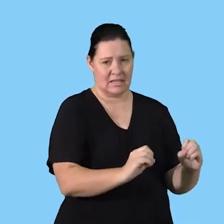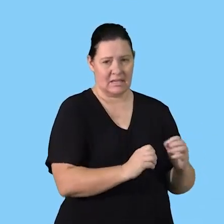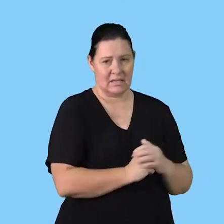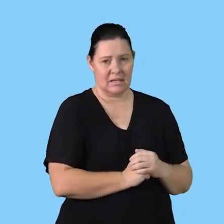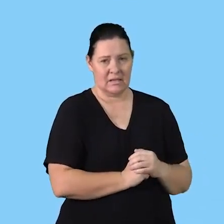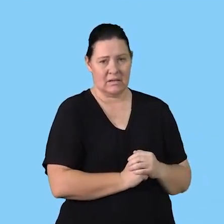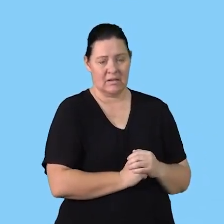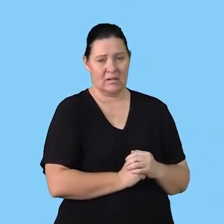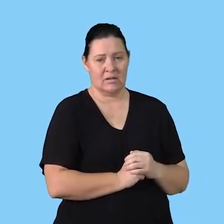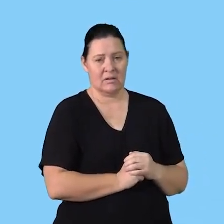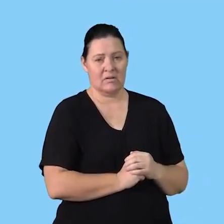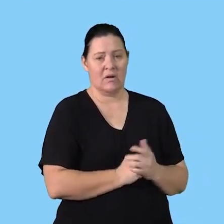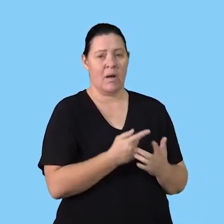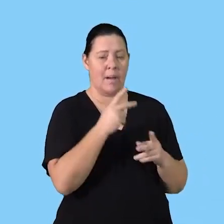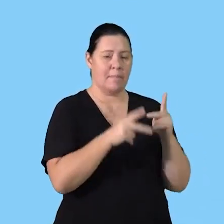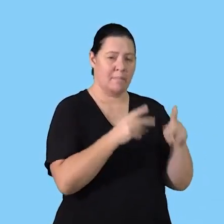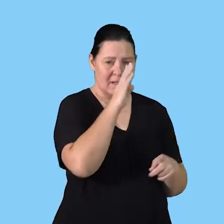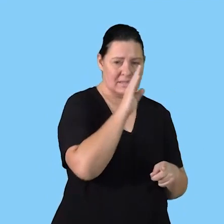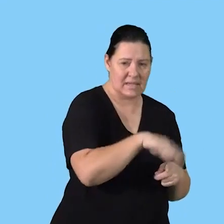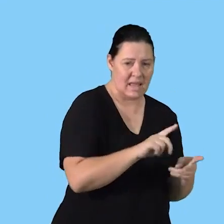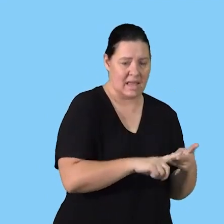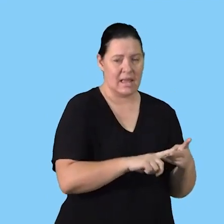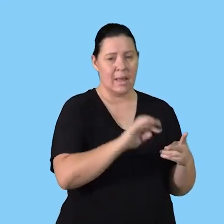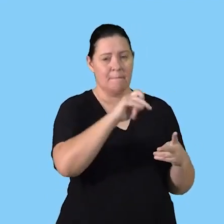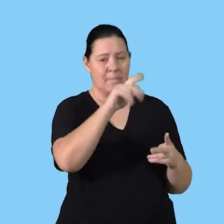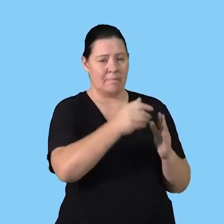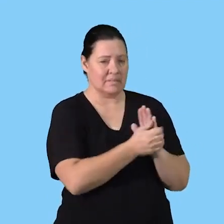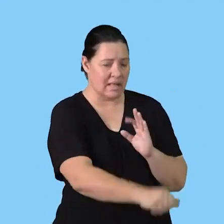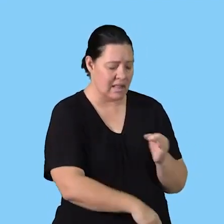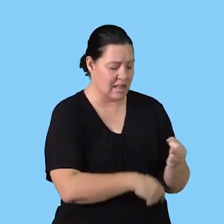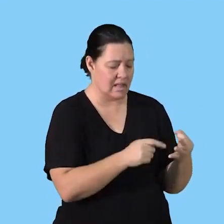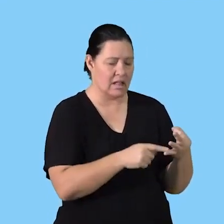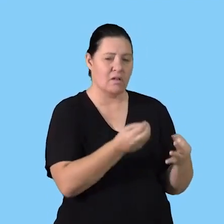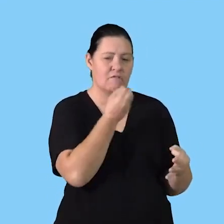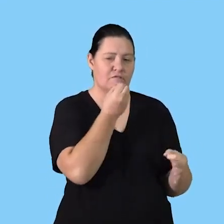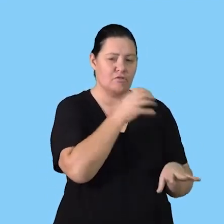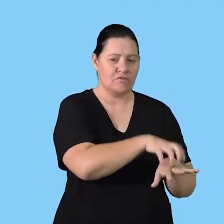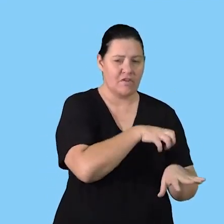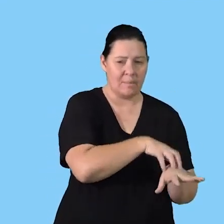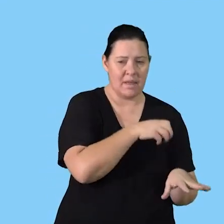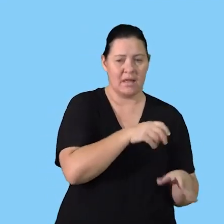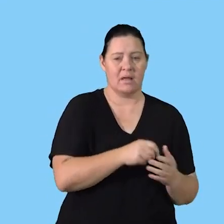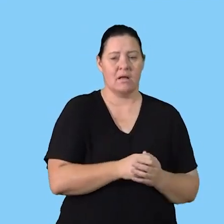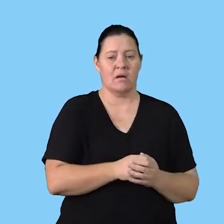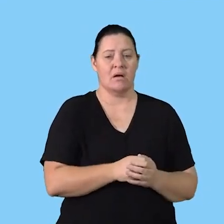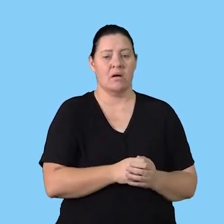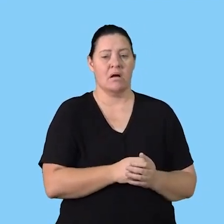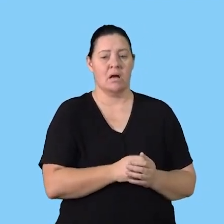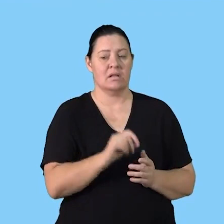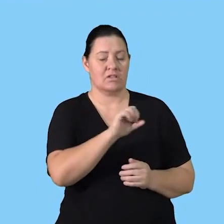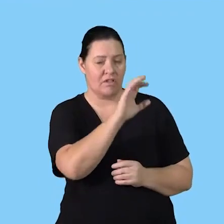the topic places where people live, map skills, food and farming in South